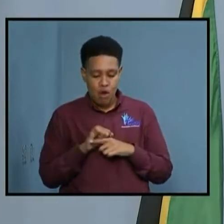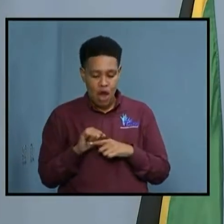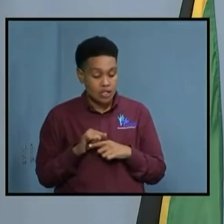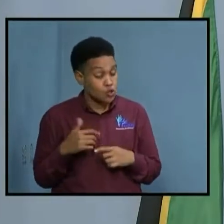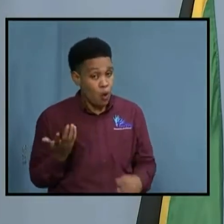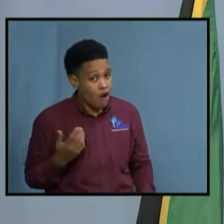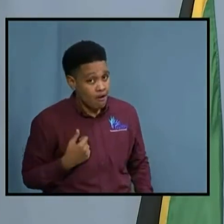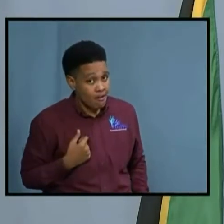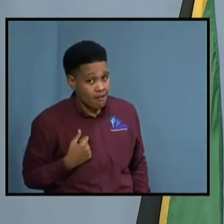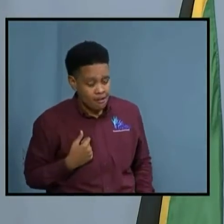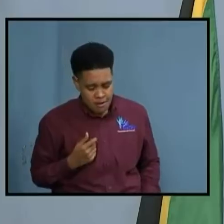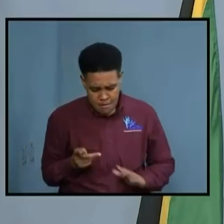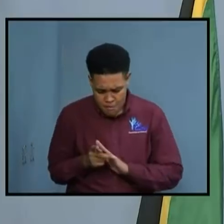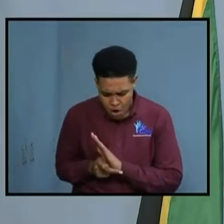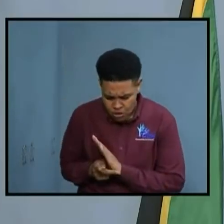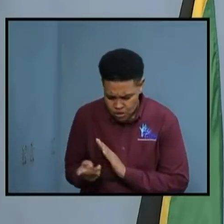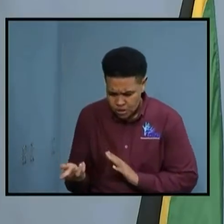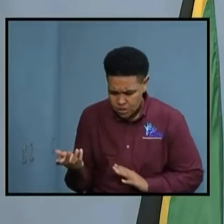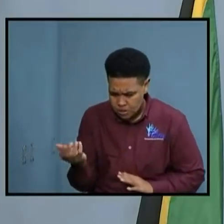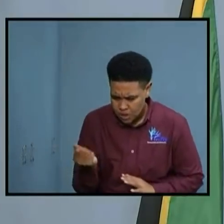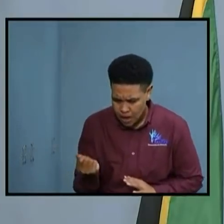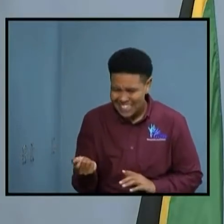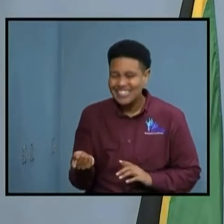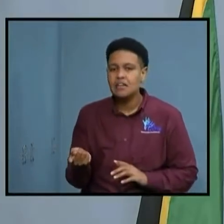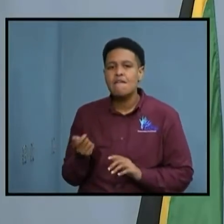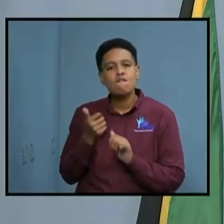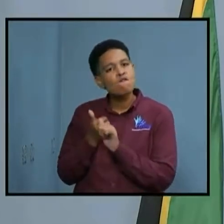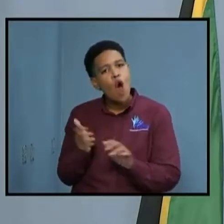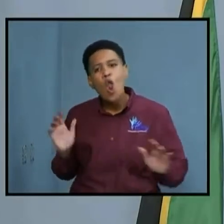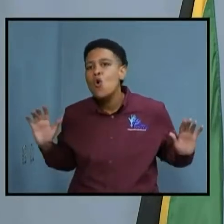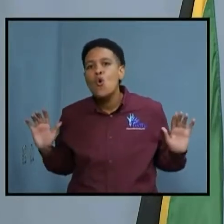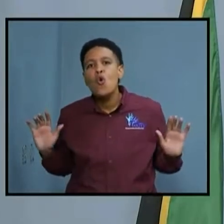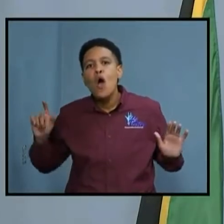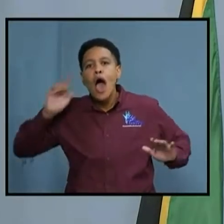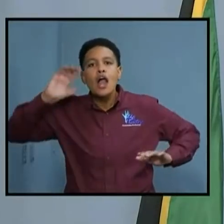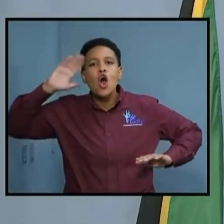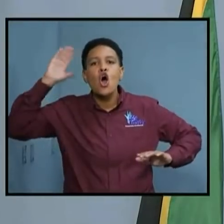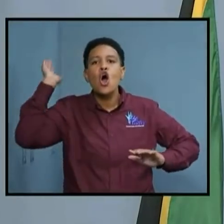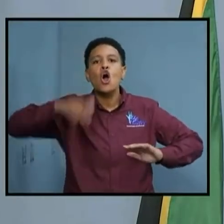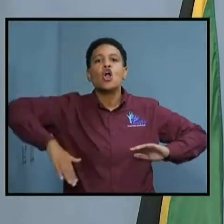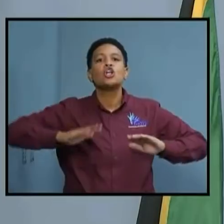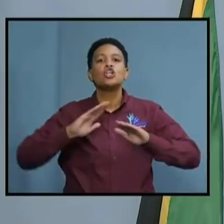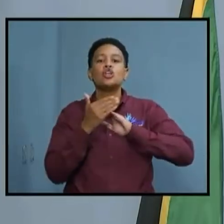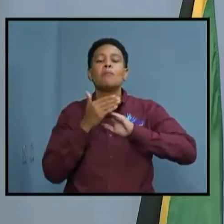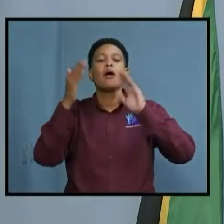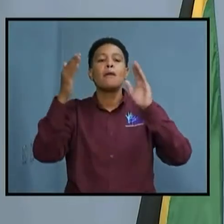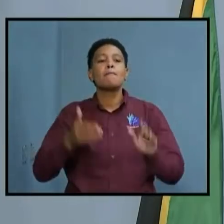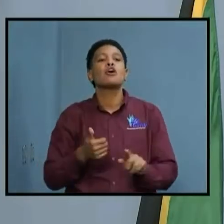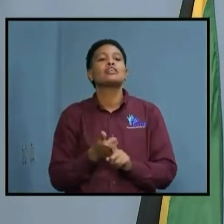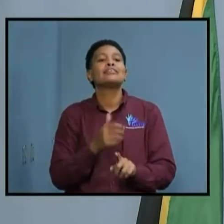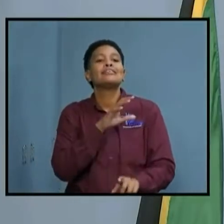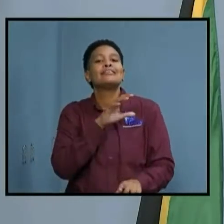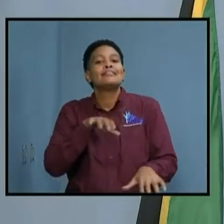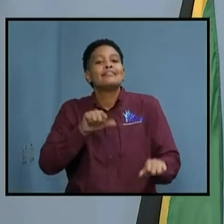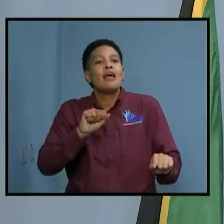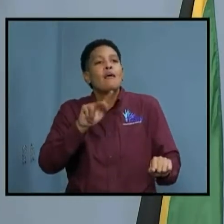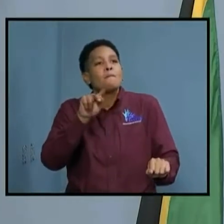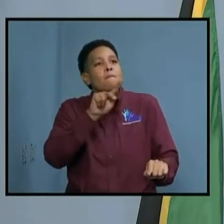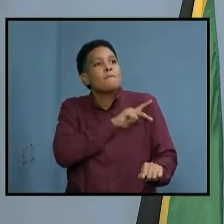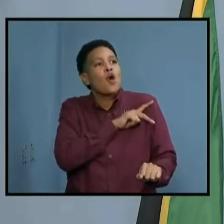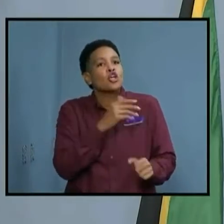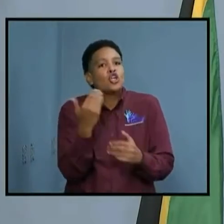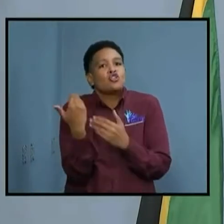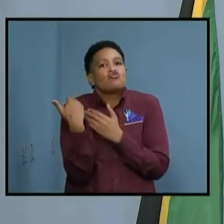practices the protocols that we have put in place, and every single Jamaican takes personal